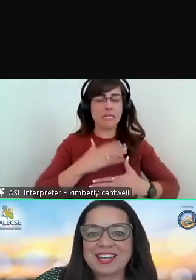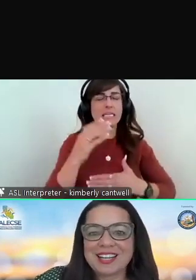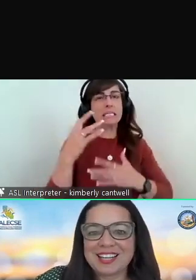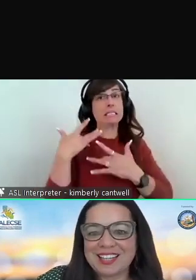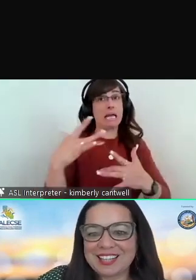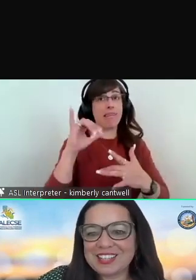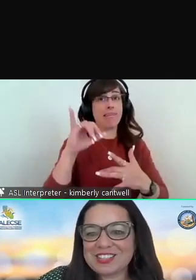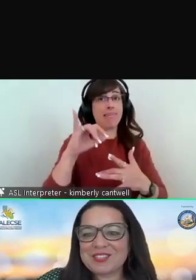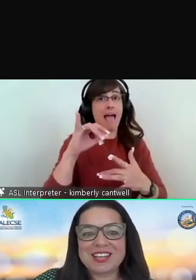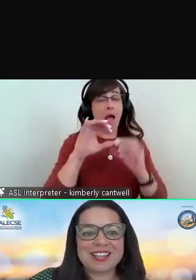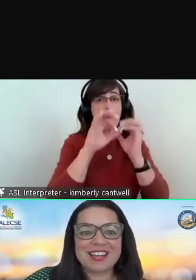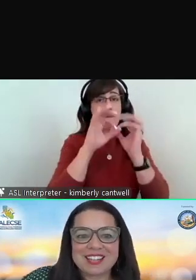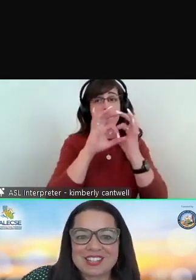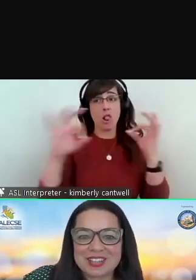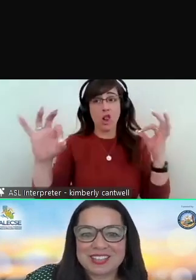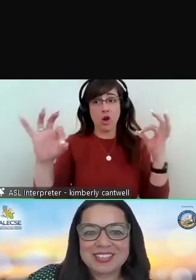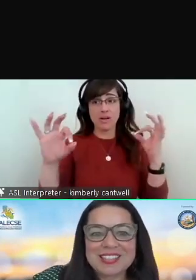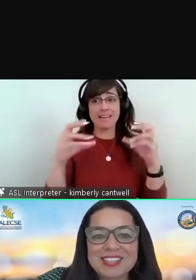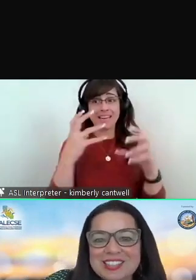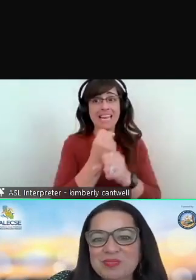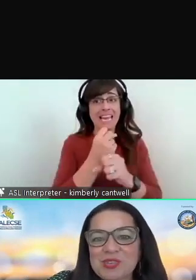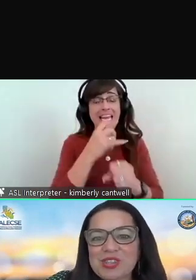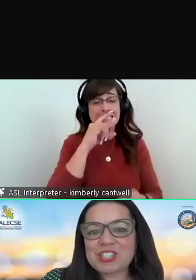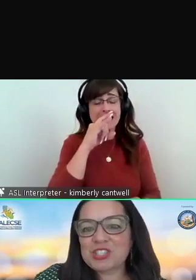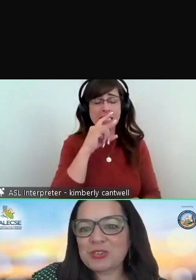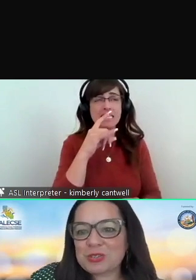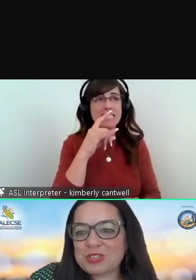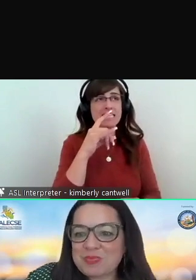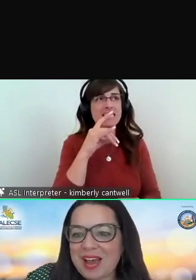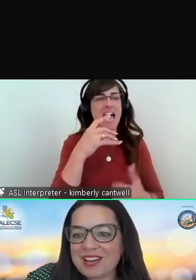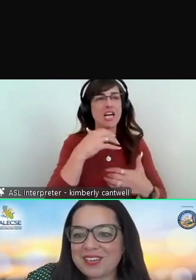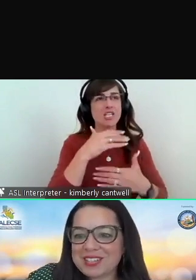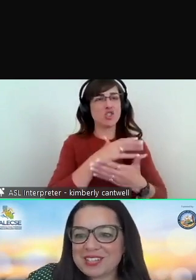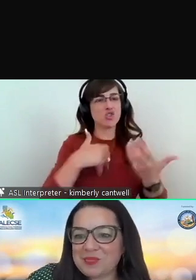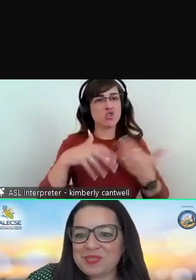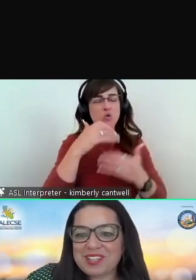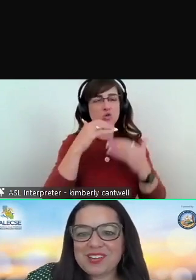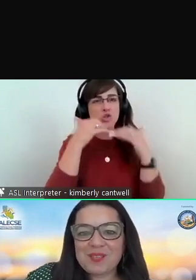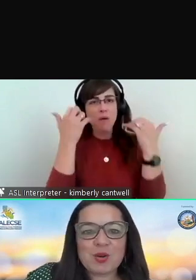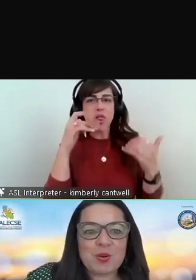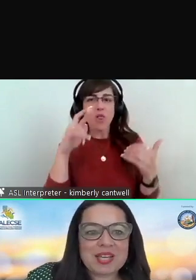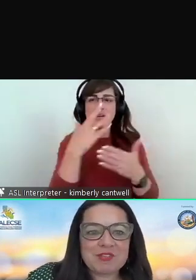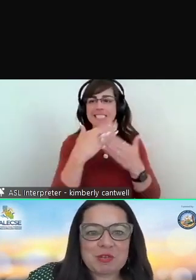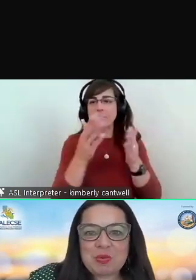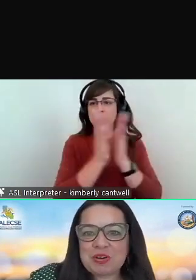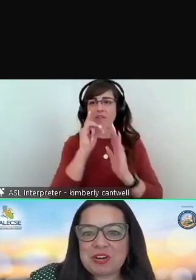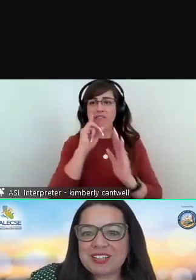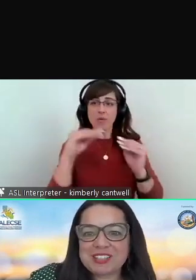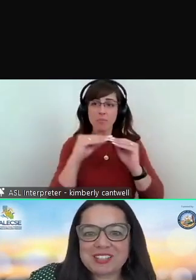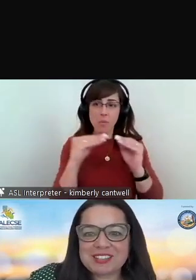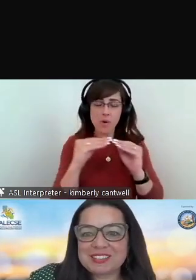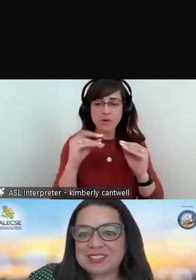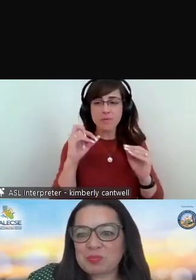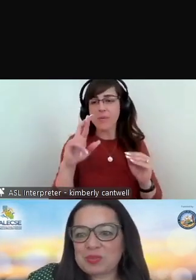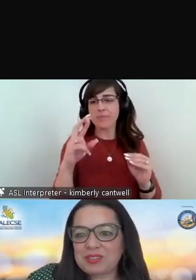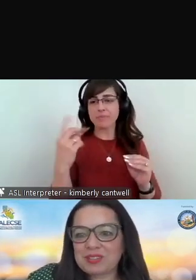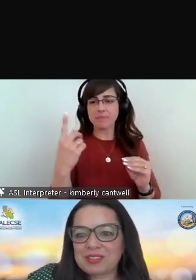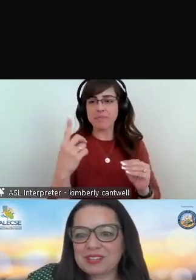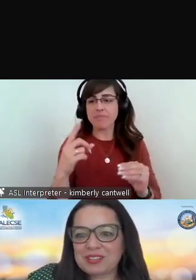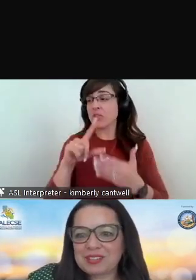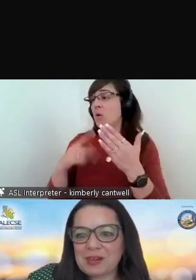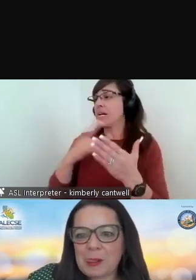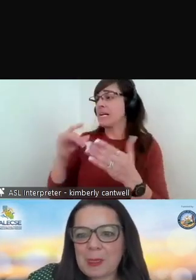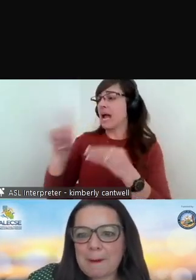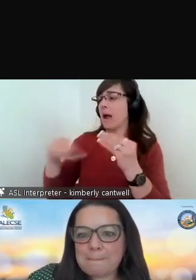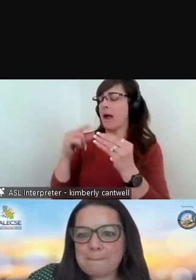kids. Usually we get like the joint, the social smile or some request for more. What I like about